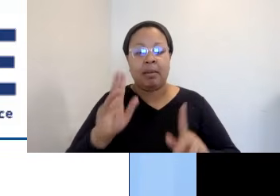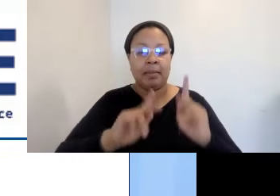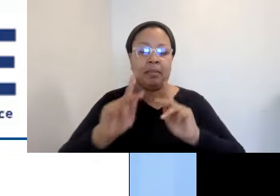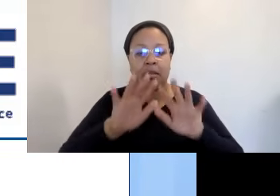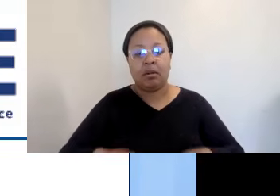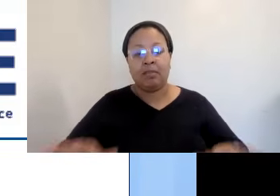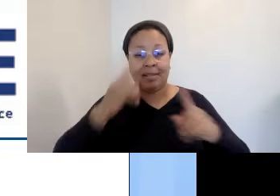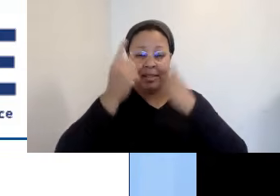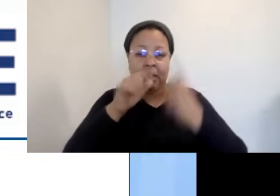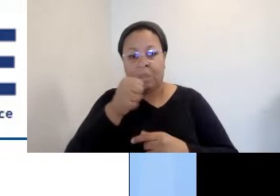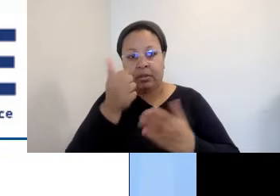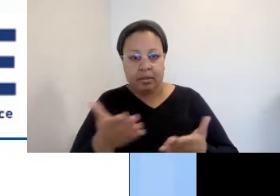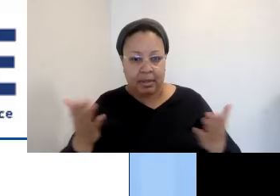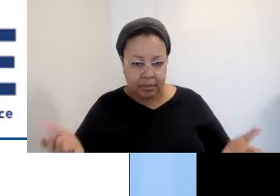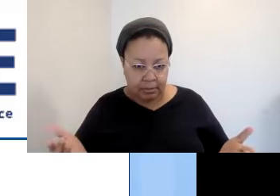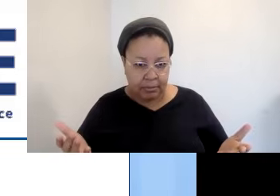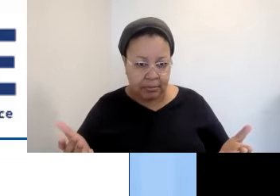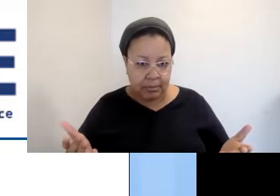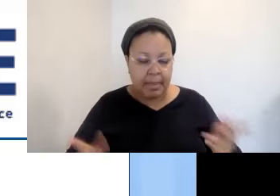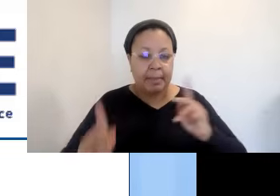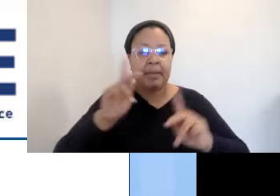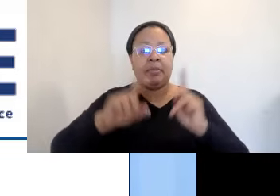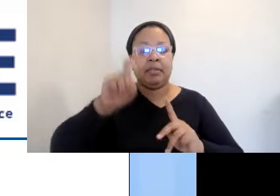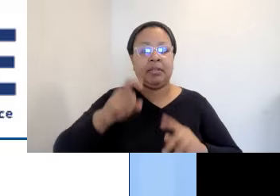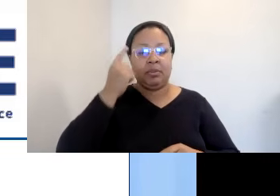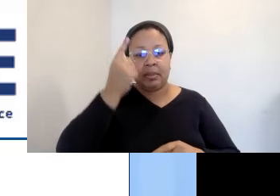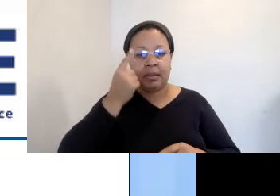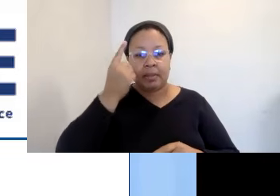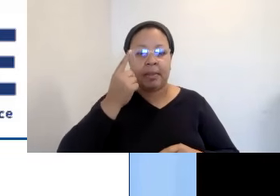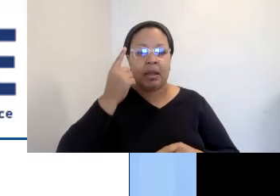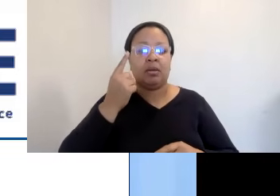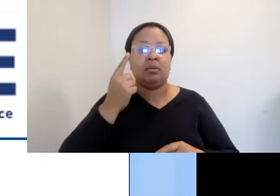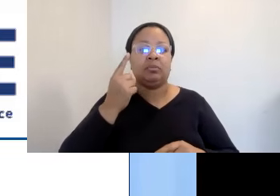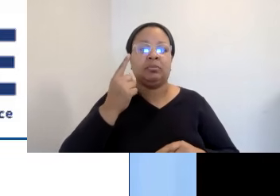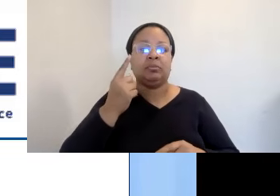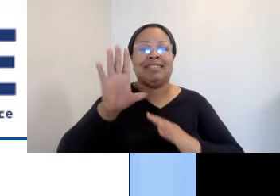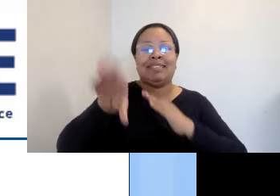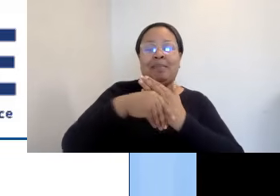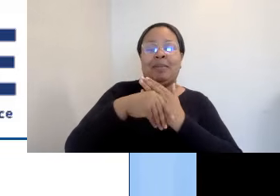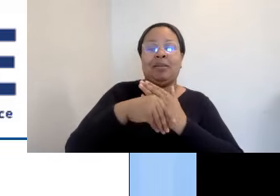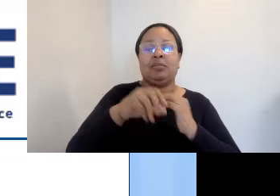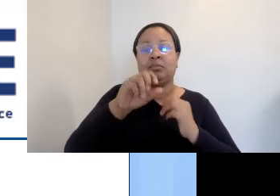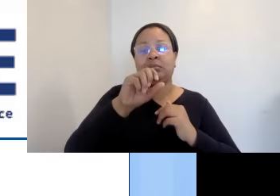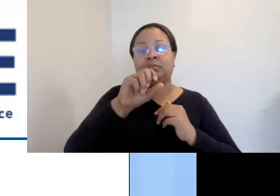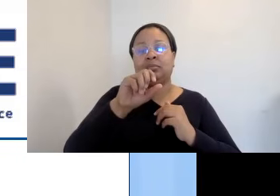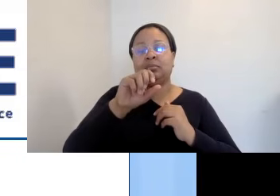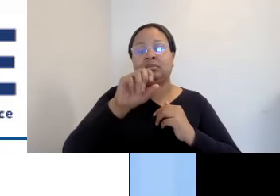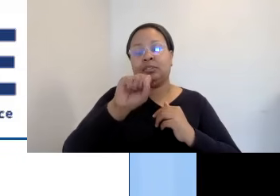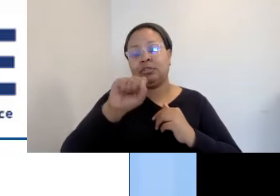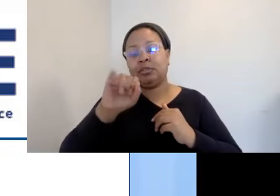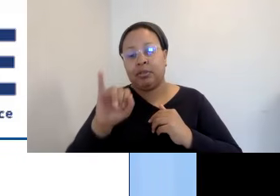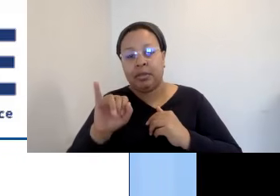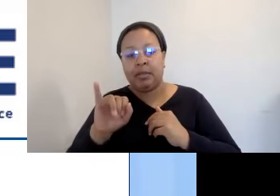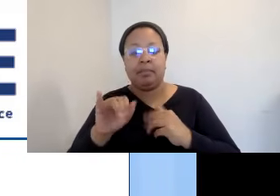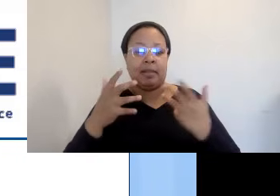about anything else. Just people need to consider this for supplemental security income only. So say like you have